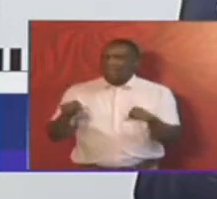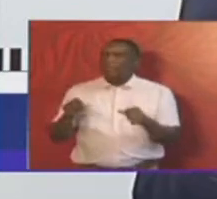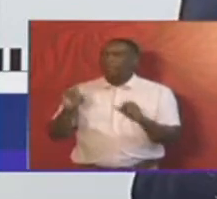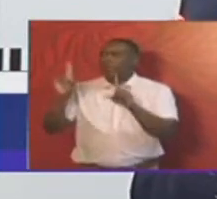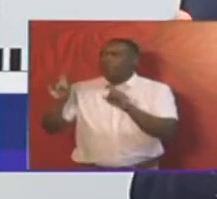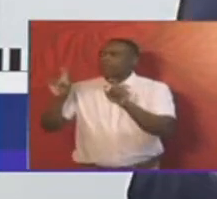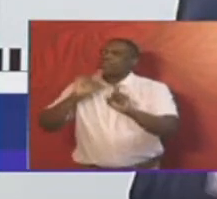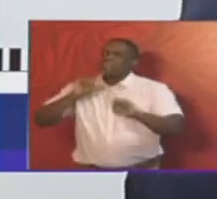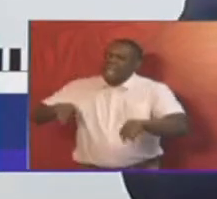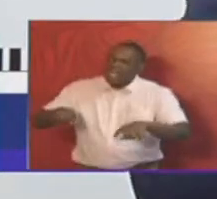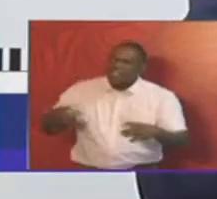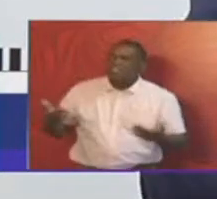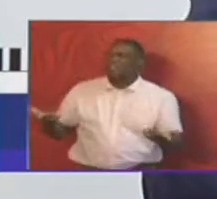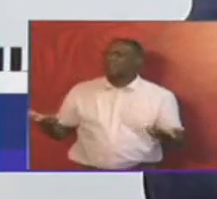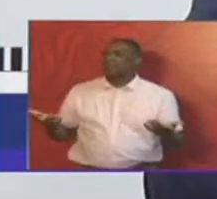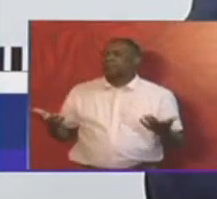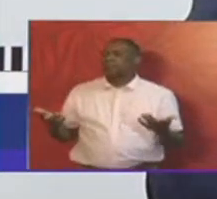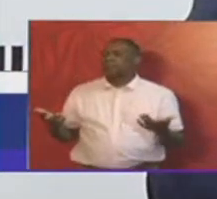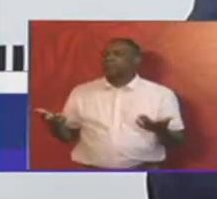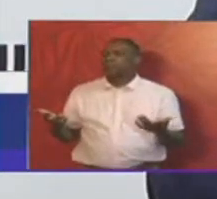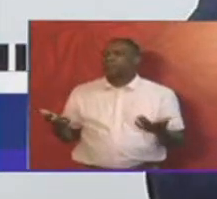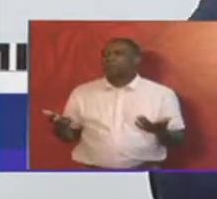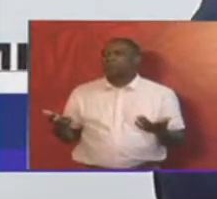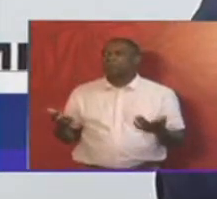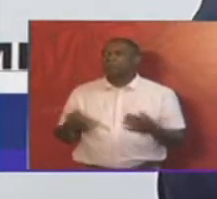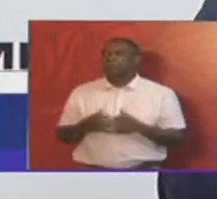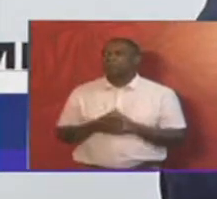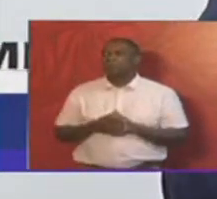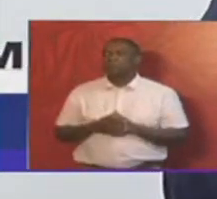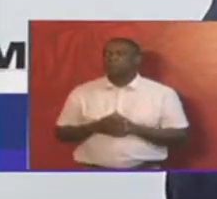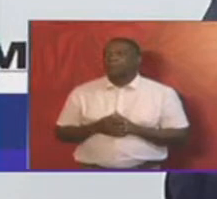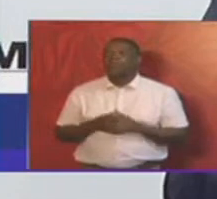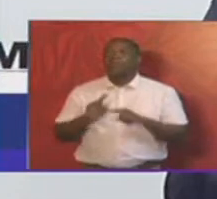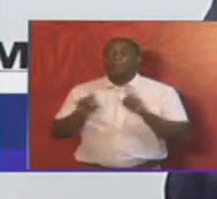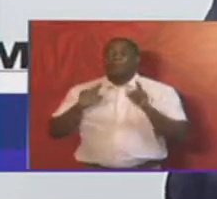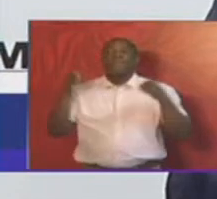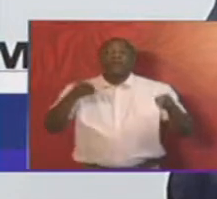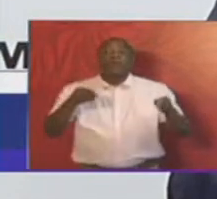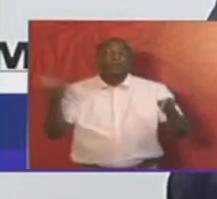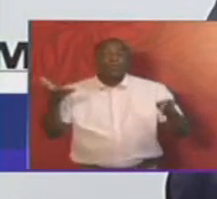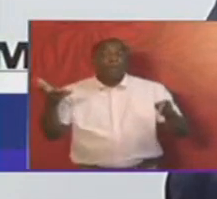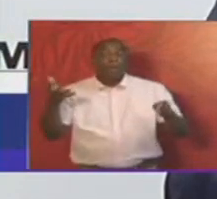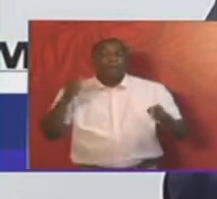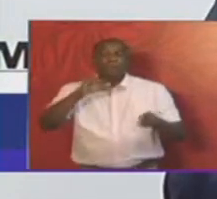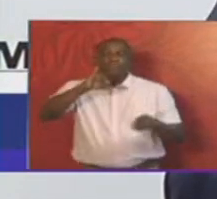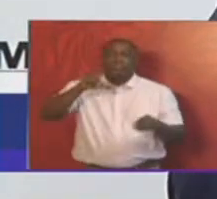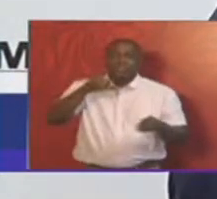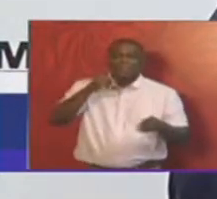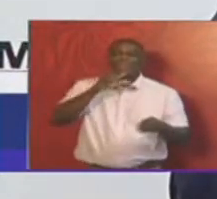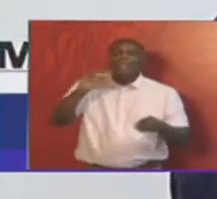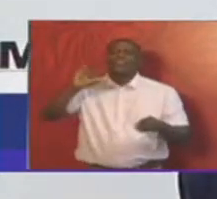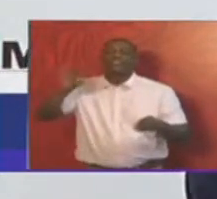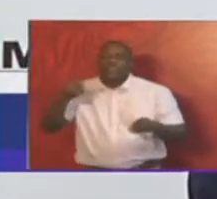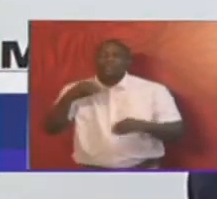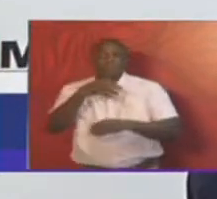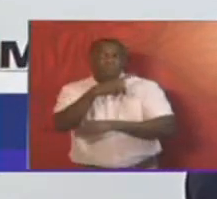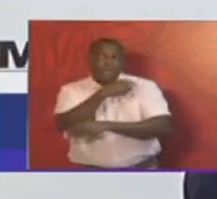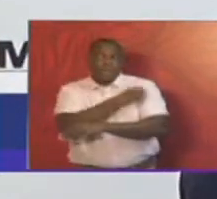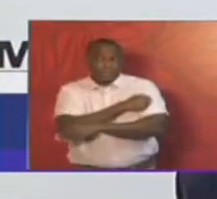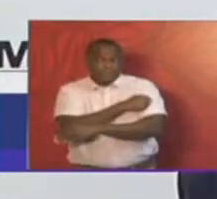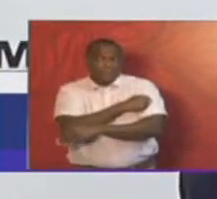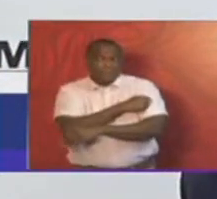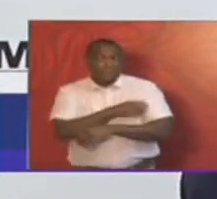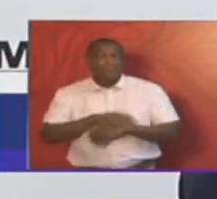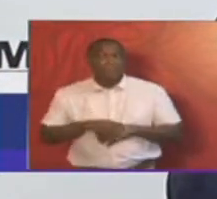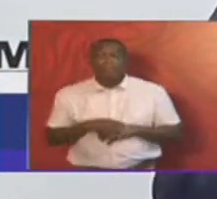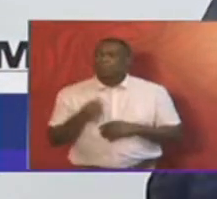in general, but in specific terms to the Johnson & Johnson vaccine. And hopefully we encourage you